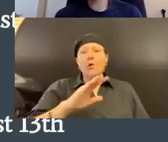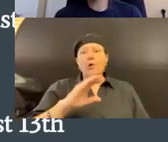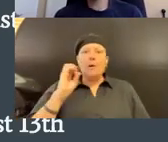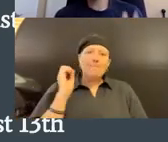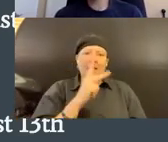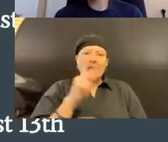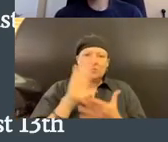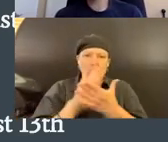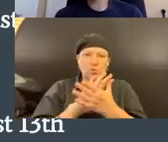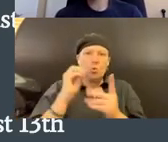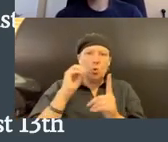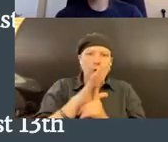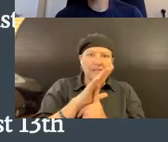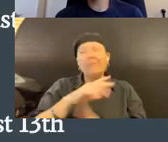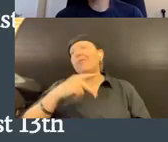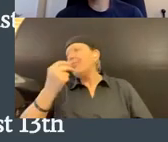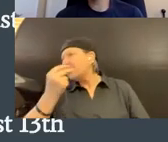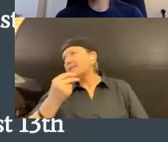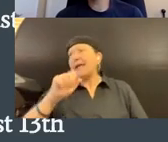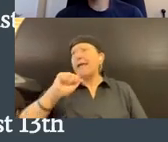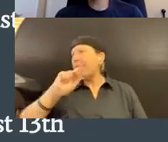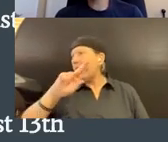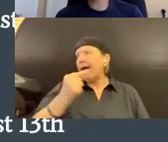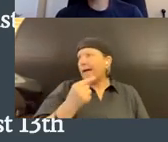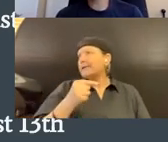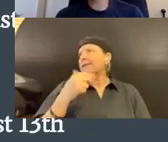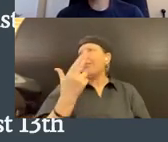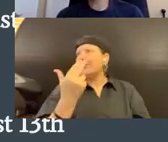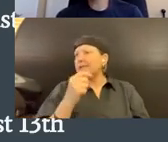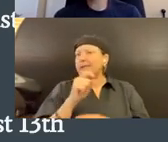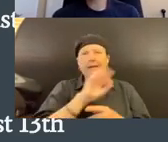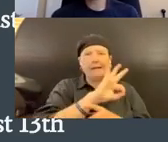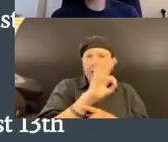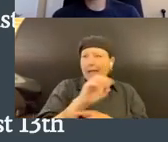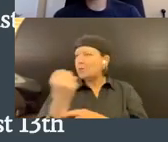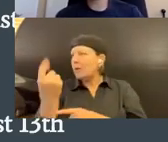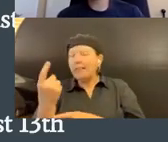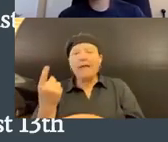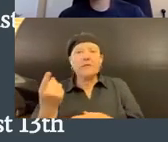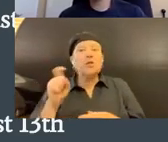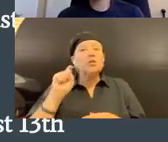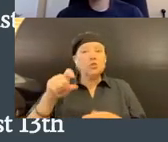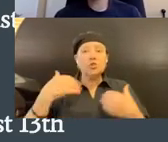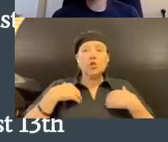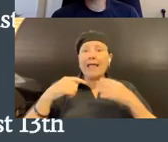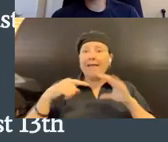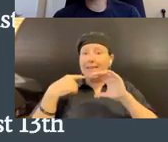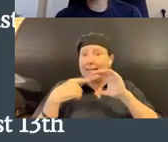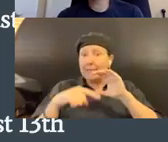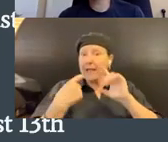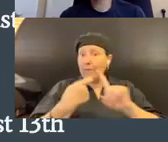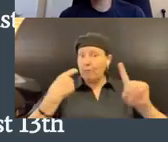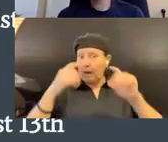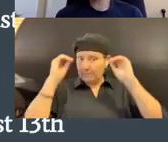orientation on Thursday, August 13th from 9 to 11. And then you should be receiving an email from her shortly or